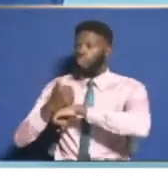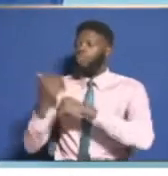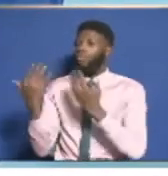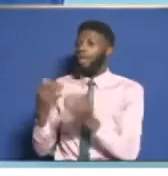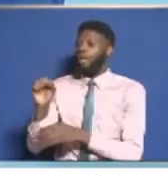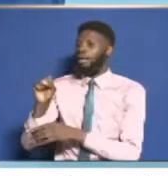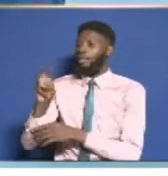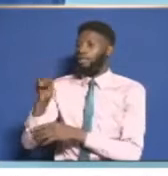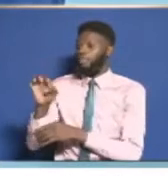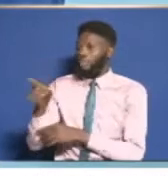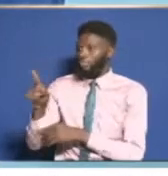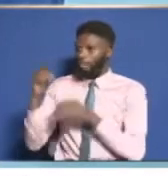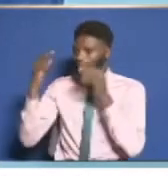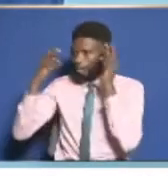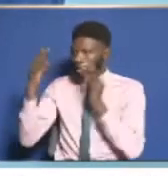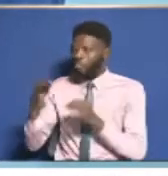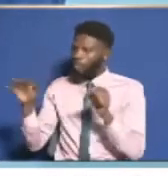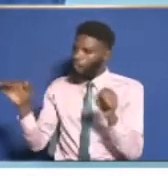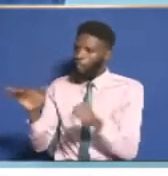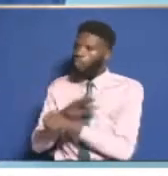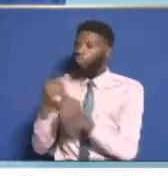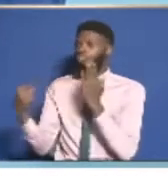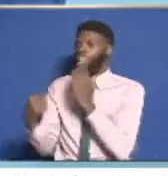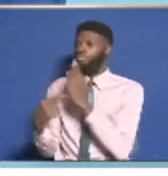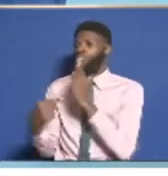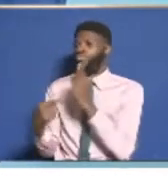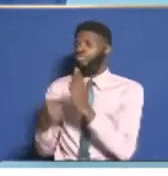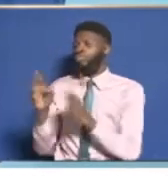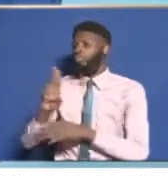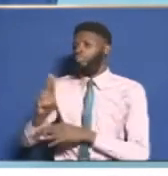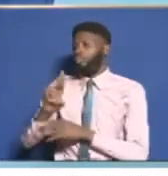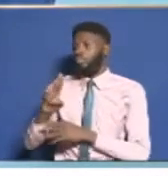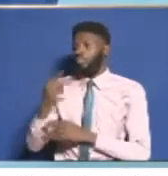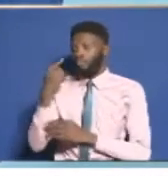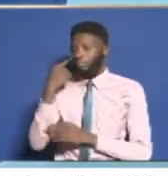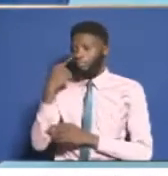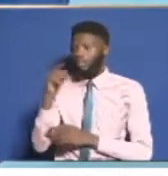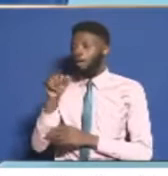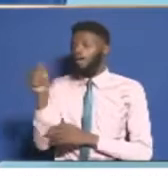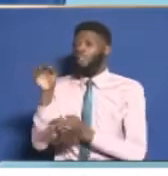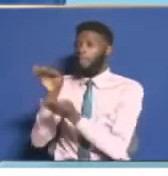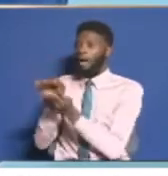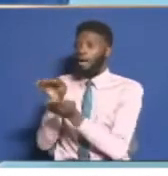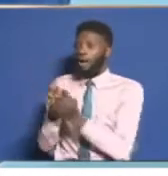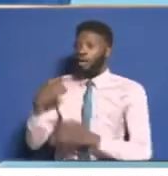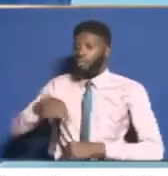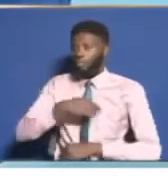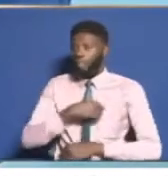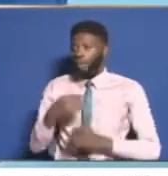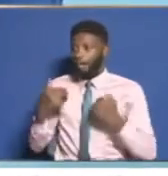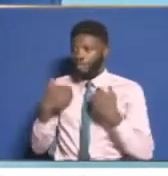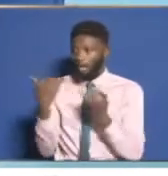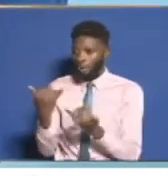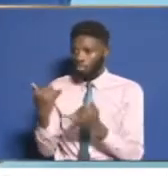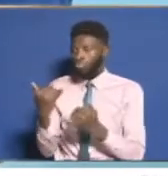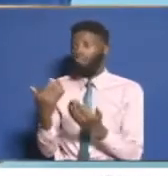SMEs are choosing full digitization. You can see the alternative bags that we are currently having instead of the